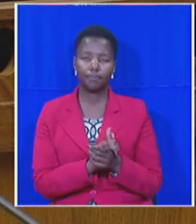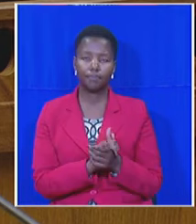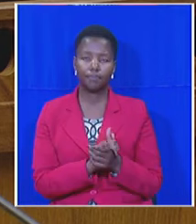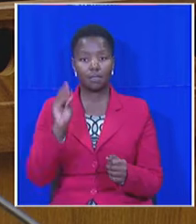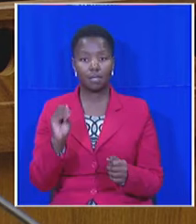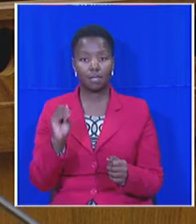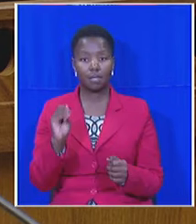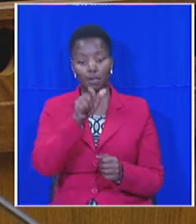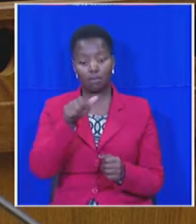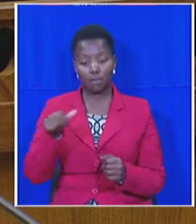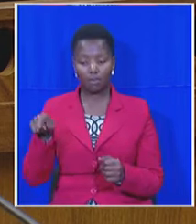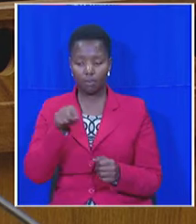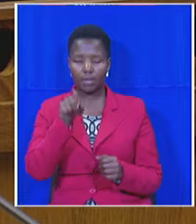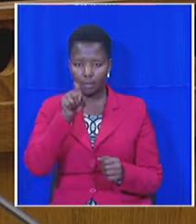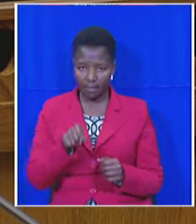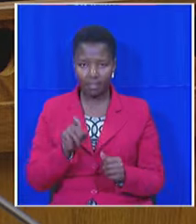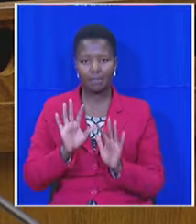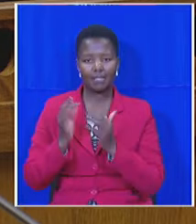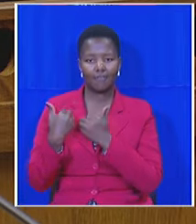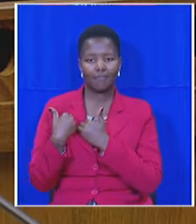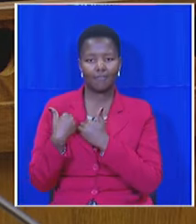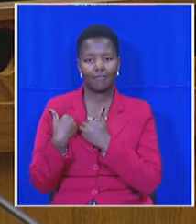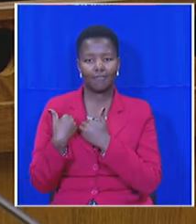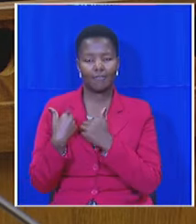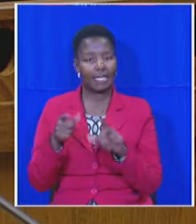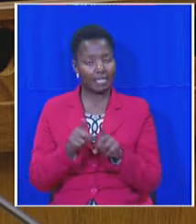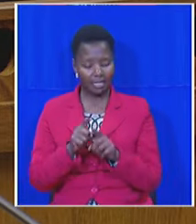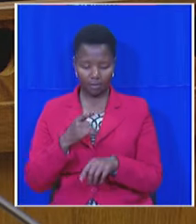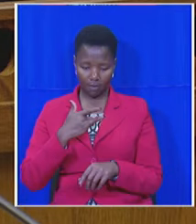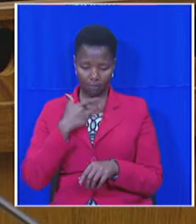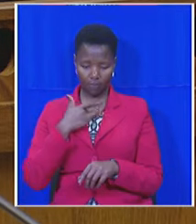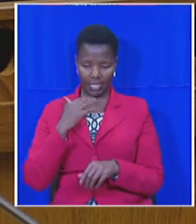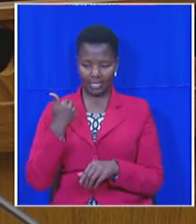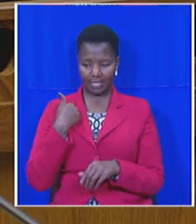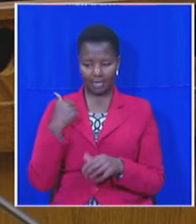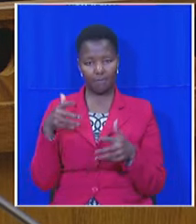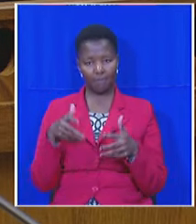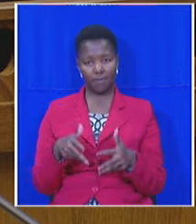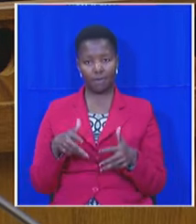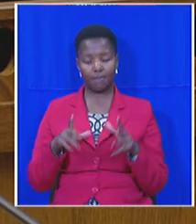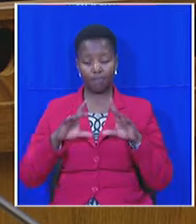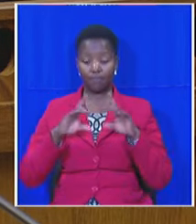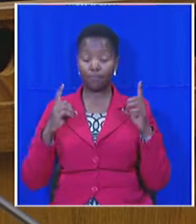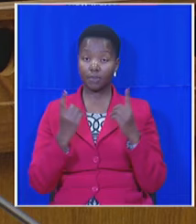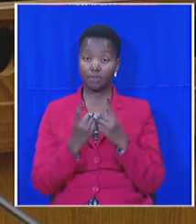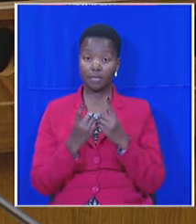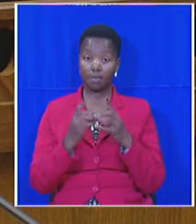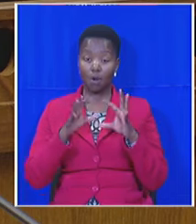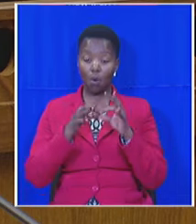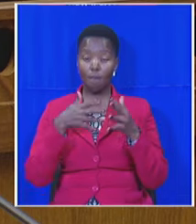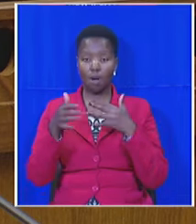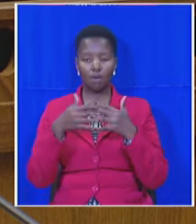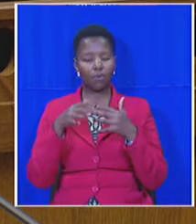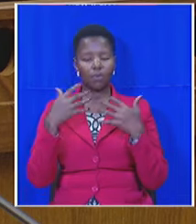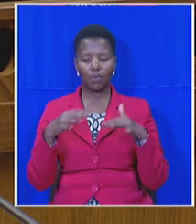be safe and do feel safe. The Department of Home Affairs is key in ensuring this security